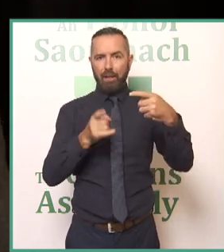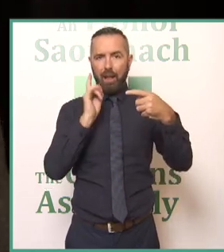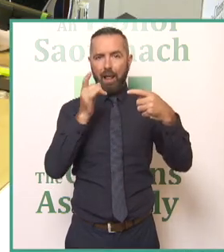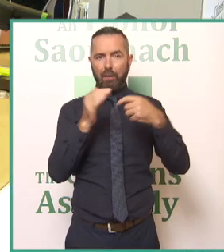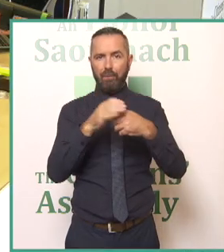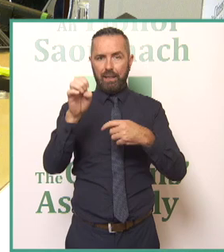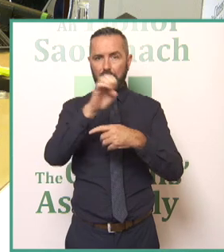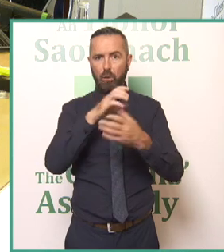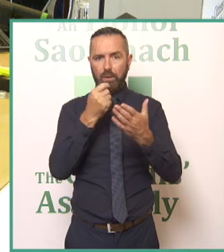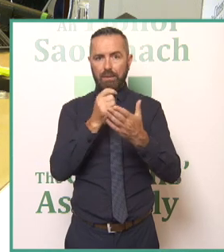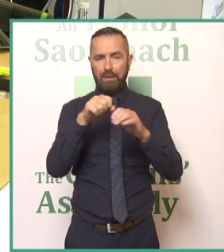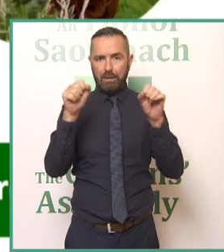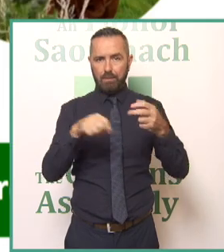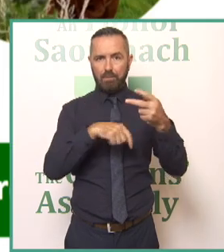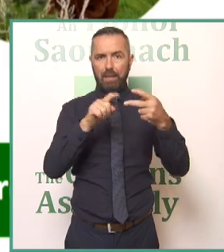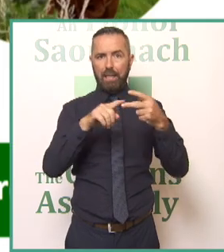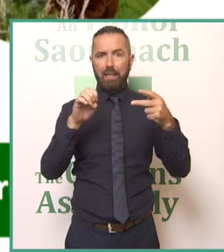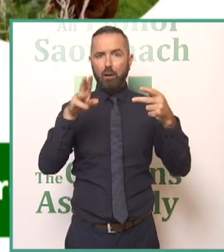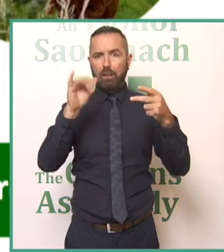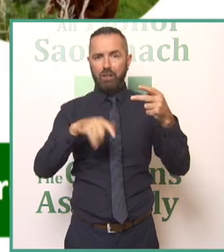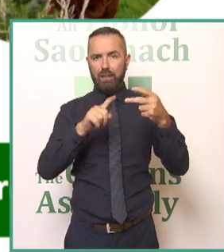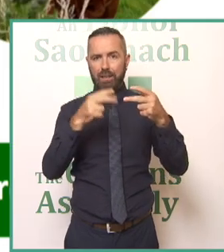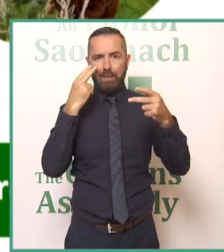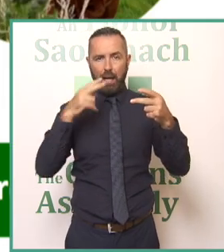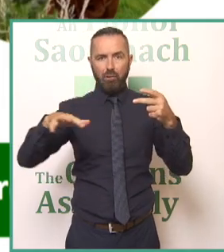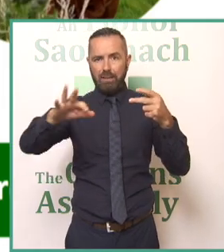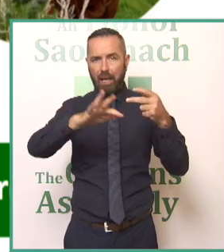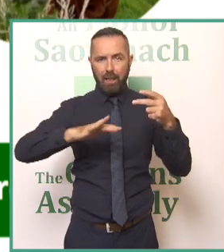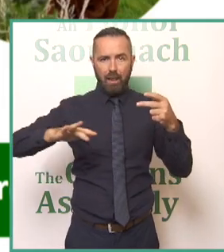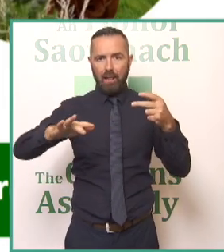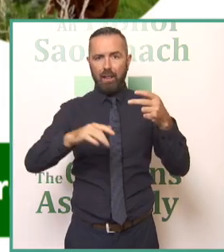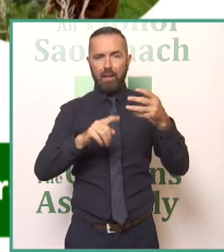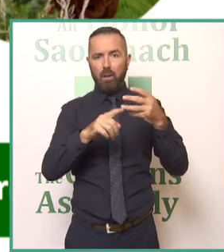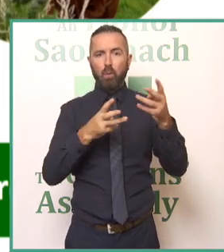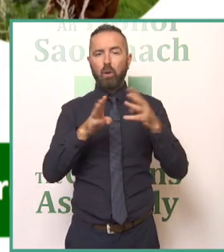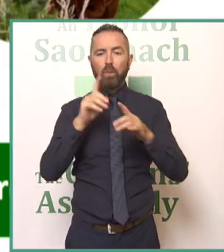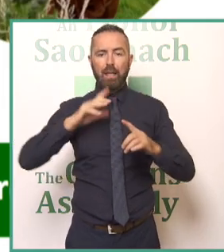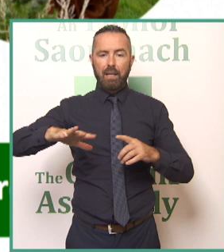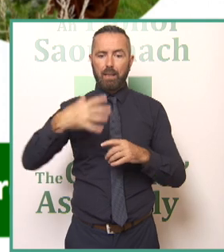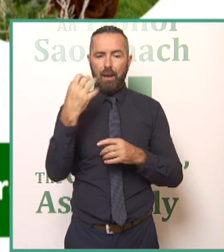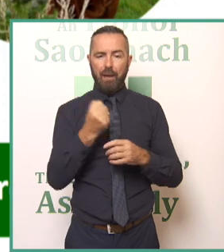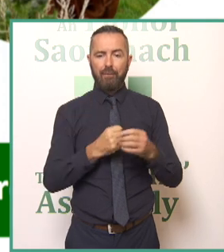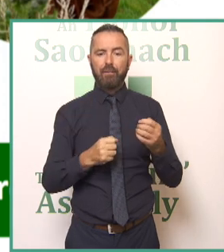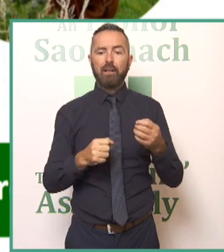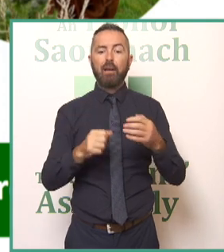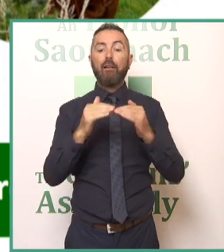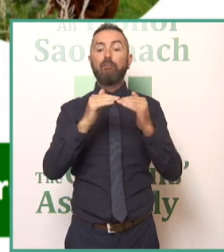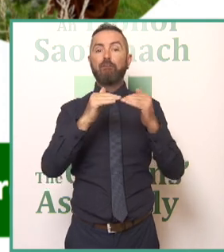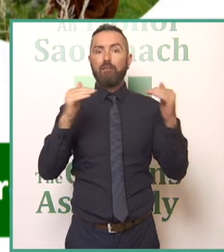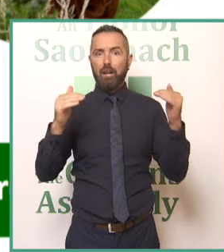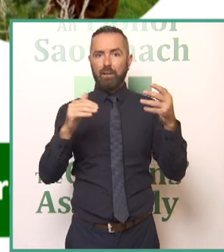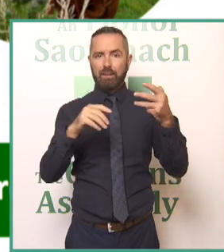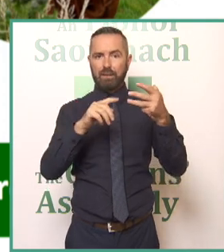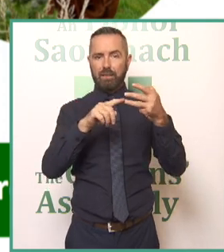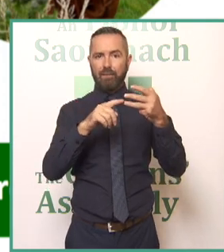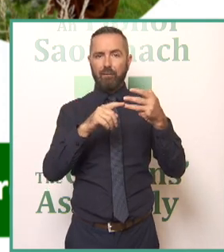ecosystem, ecology, how we work with natural cycles and work with the landscape that we have, fairness in terms of